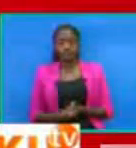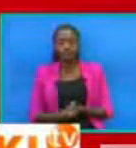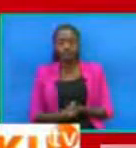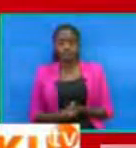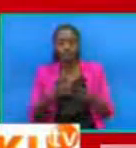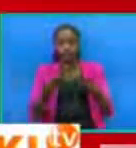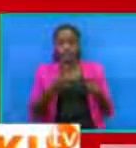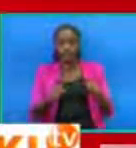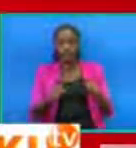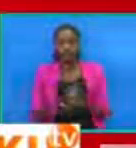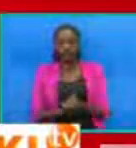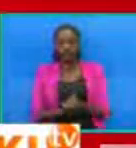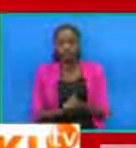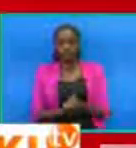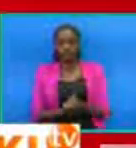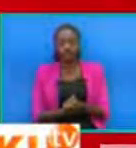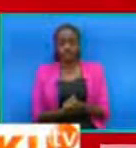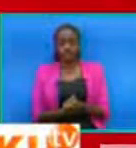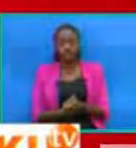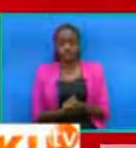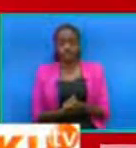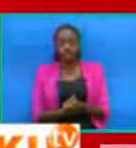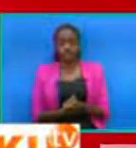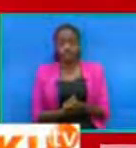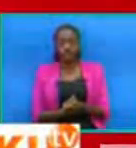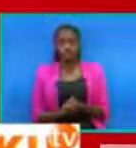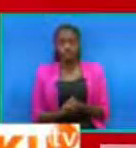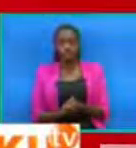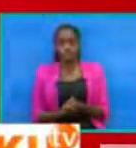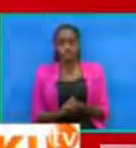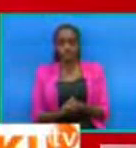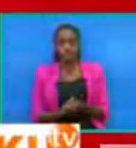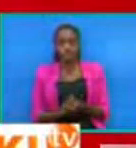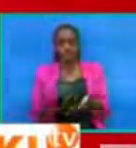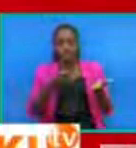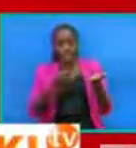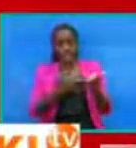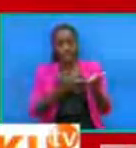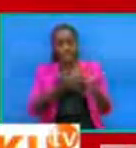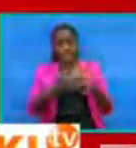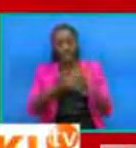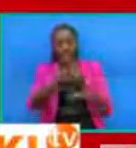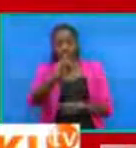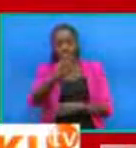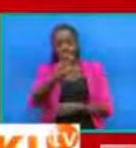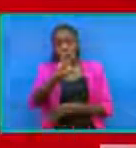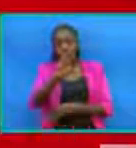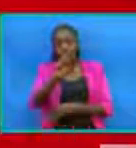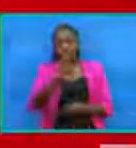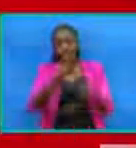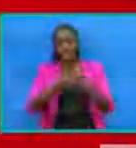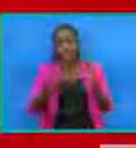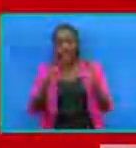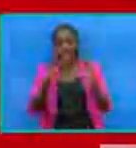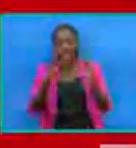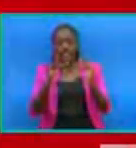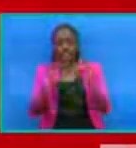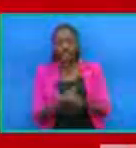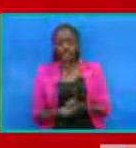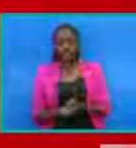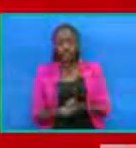But all is not lost that technology or ICT and internet,